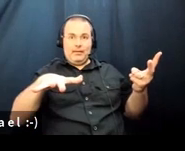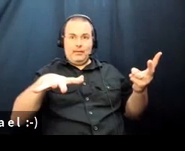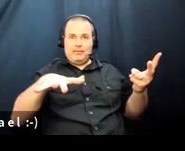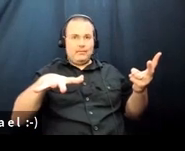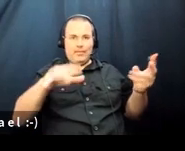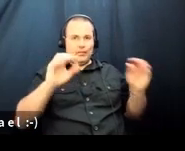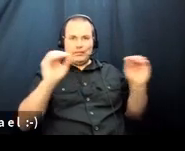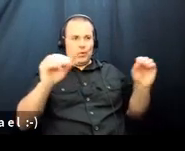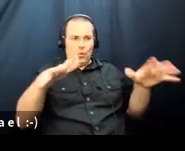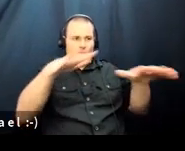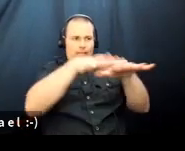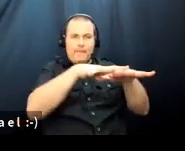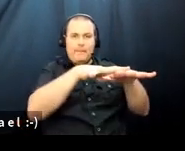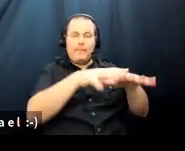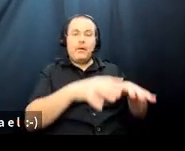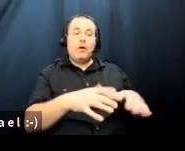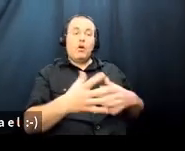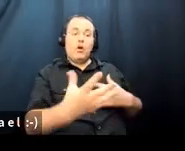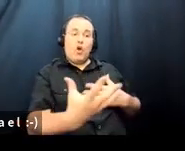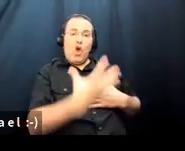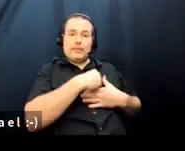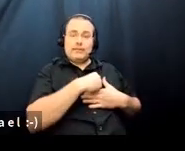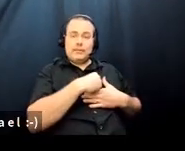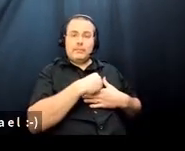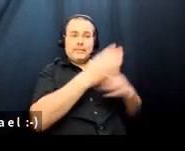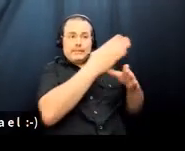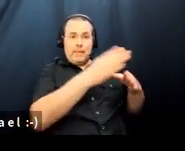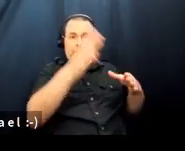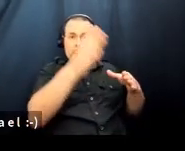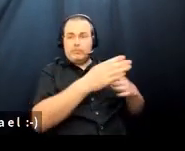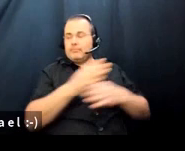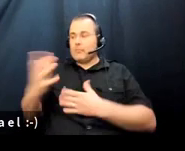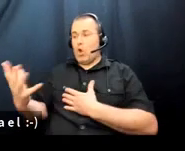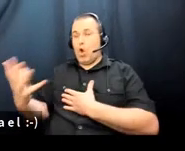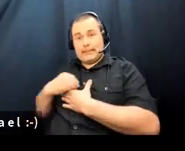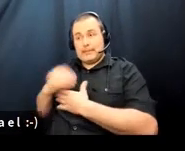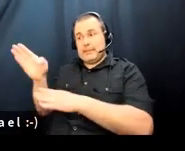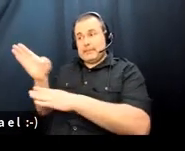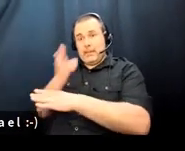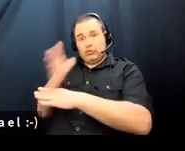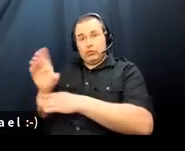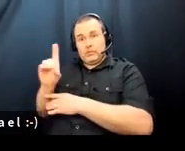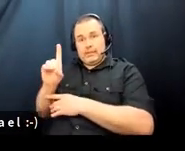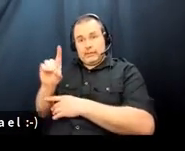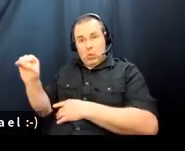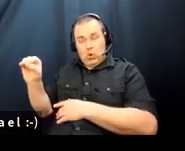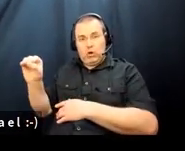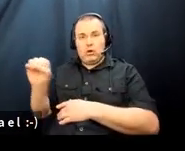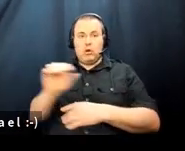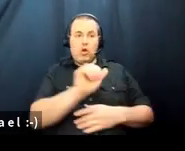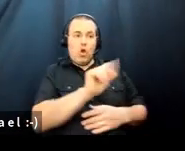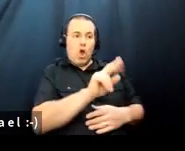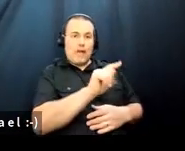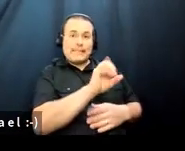not. Autism spectrum disorder and autism are not the same thing. Autism is